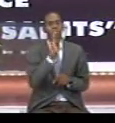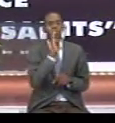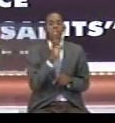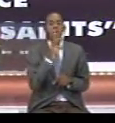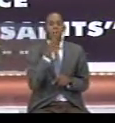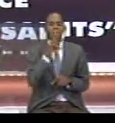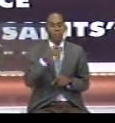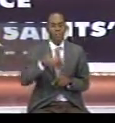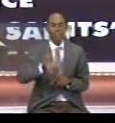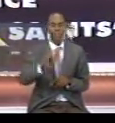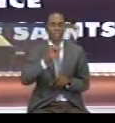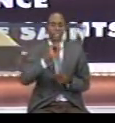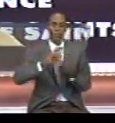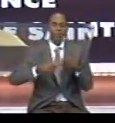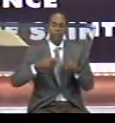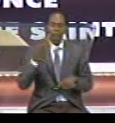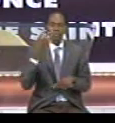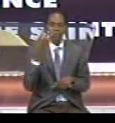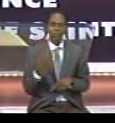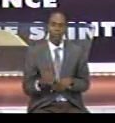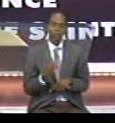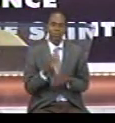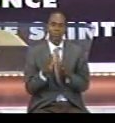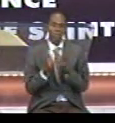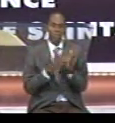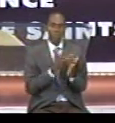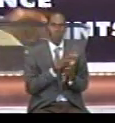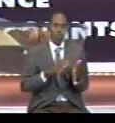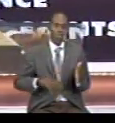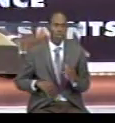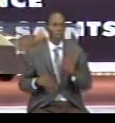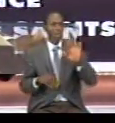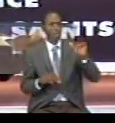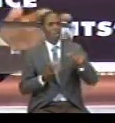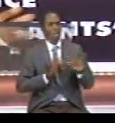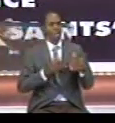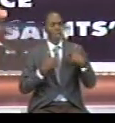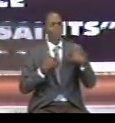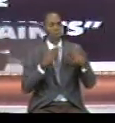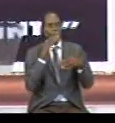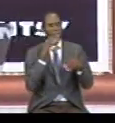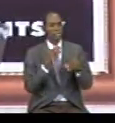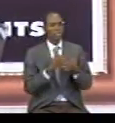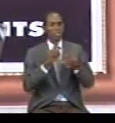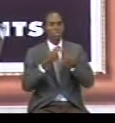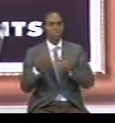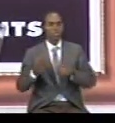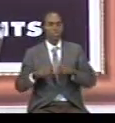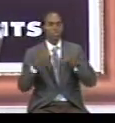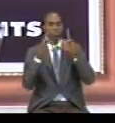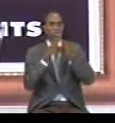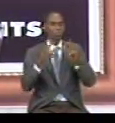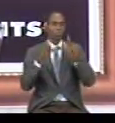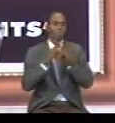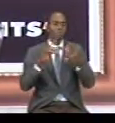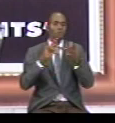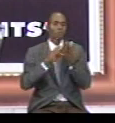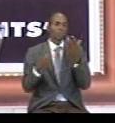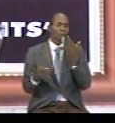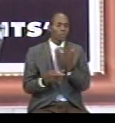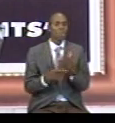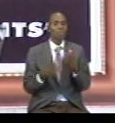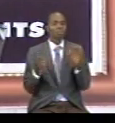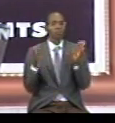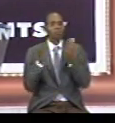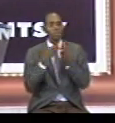I was, you know, at that retreat, at that conference, at this and at that. But look at your life. What is the difference in your life? And what is the change